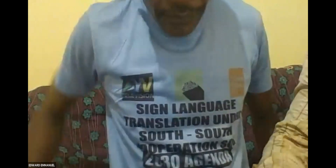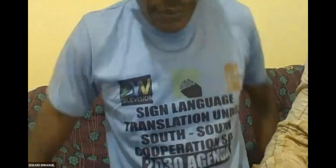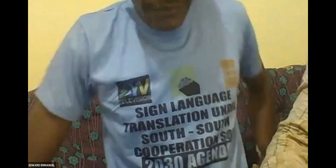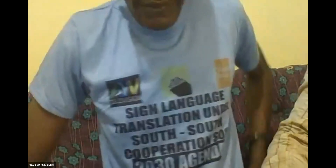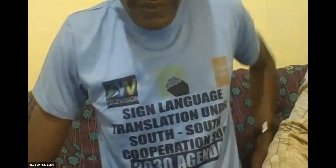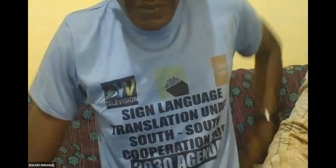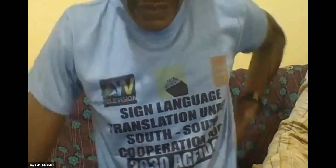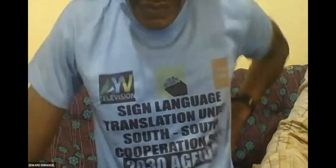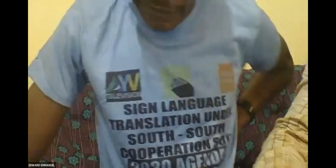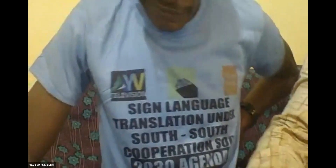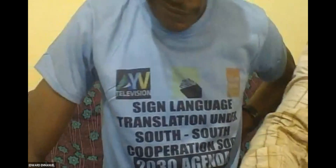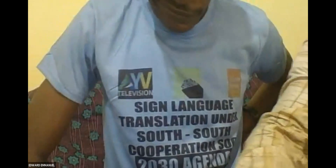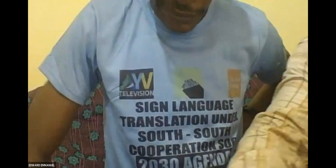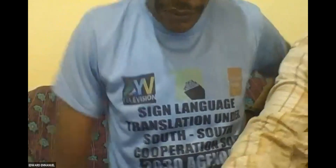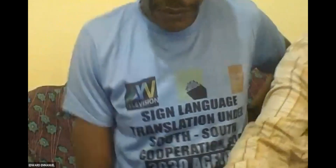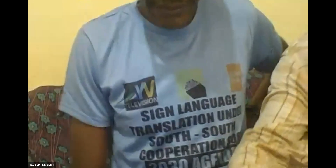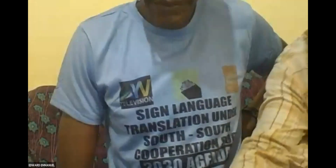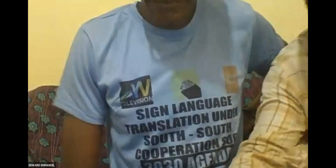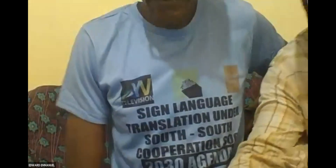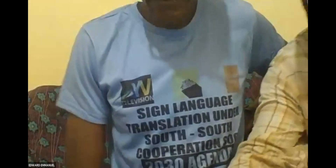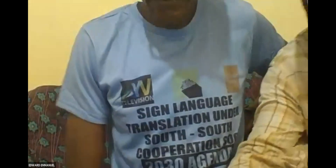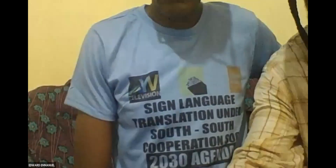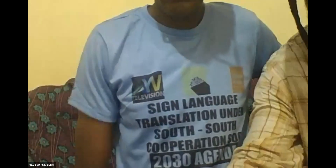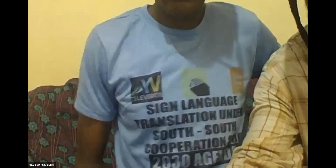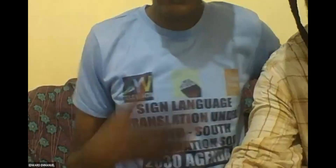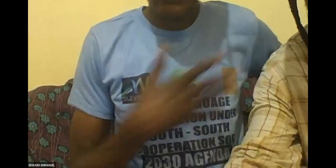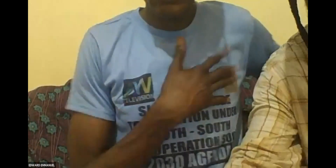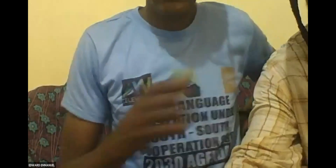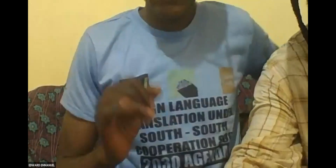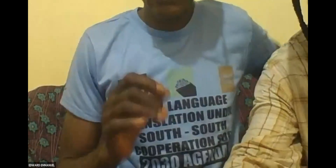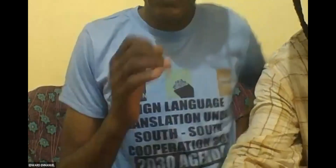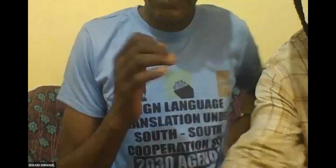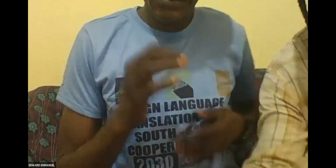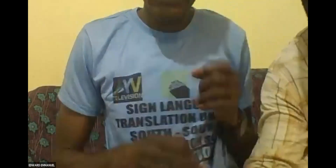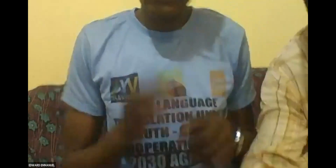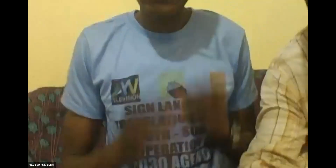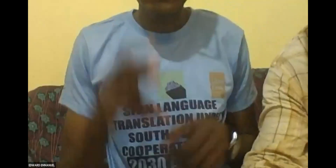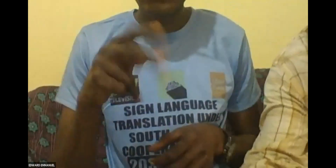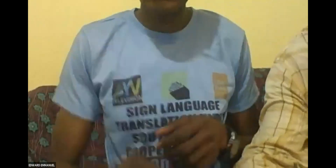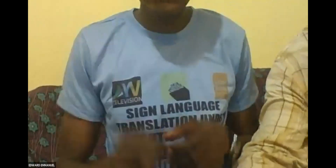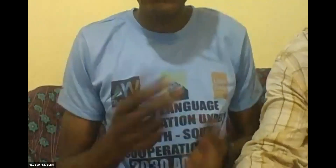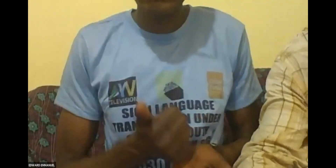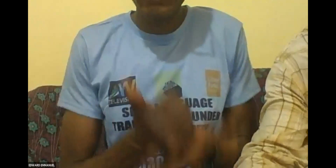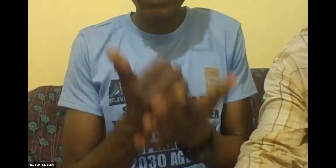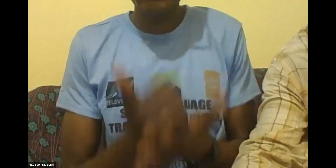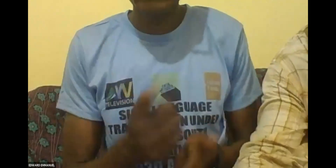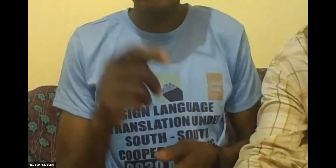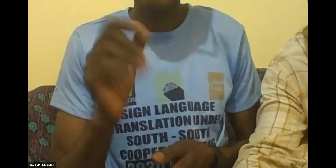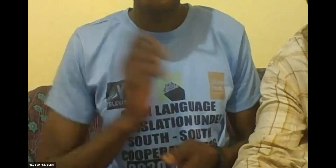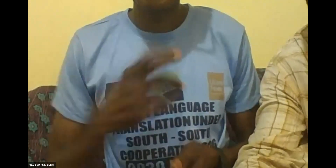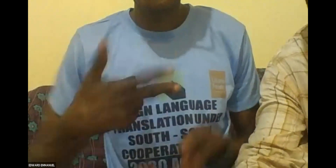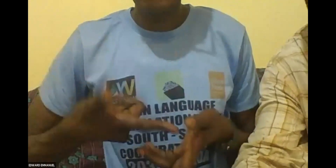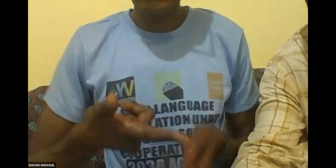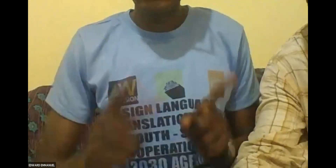The rooms are open, and if you need help, I'll be here. So just let me know if you aren't able